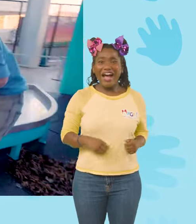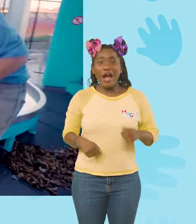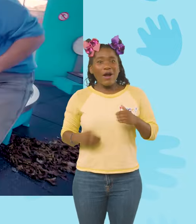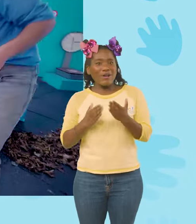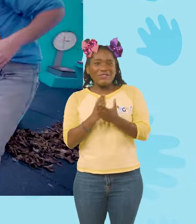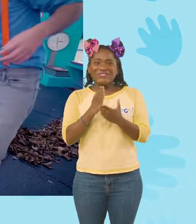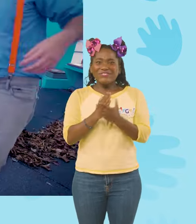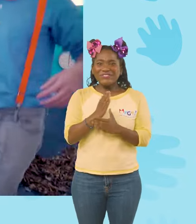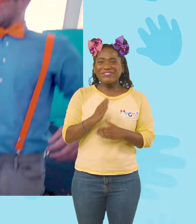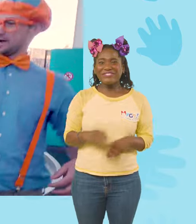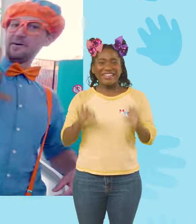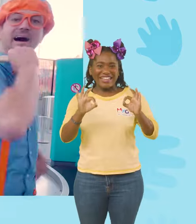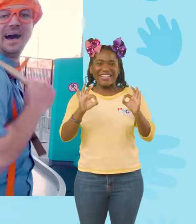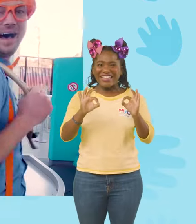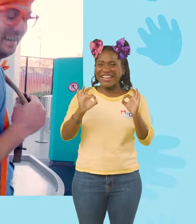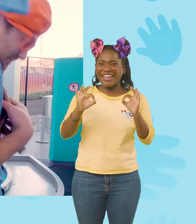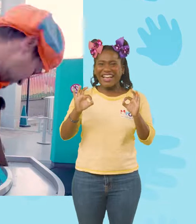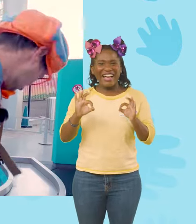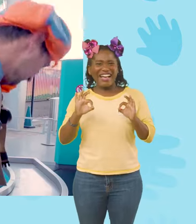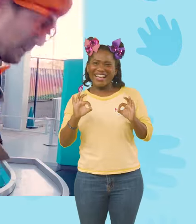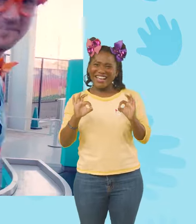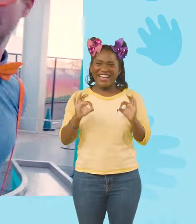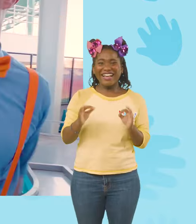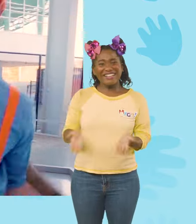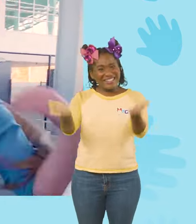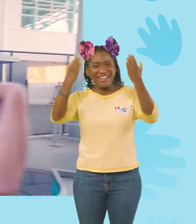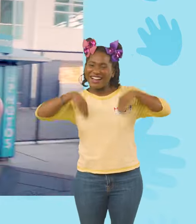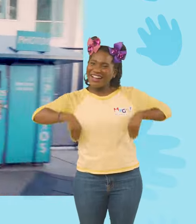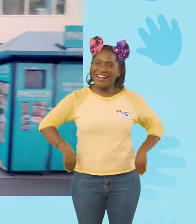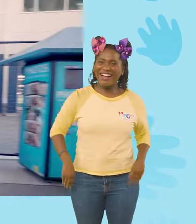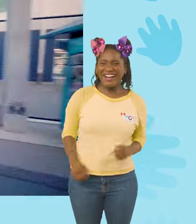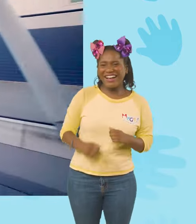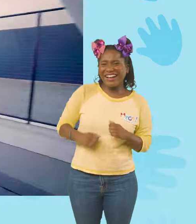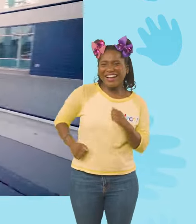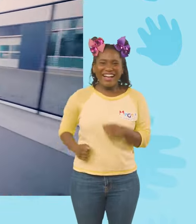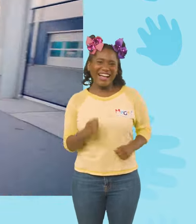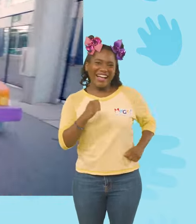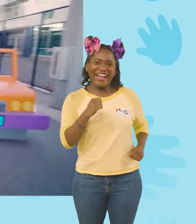All right, here we go. Perfect, let's go.